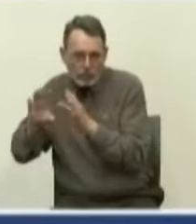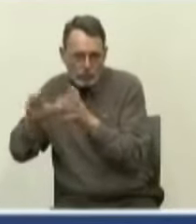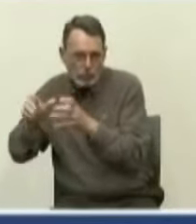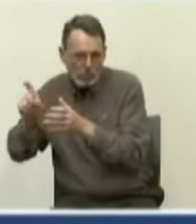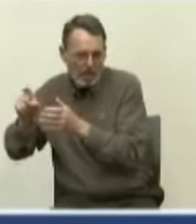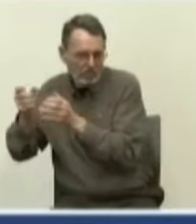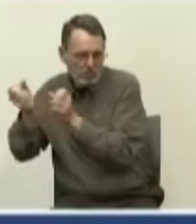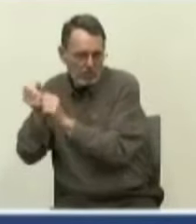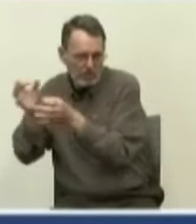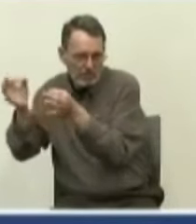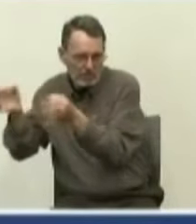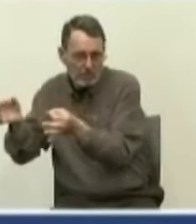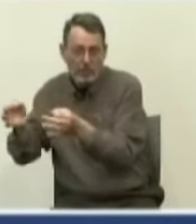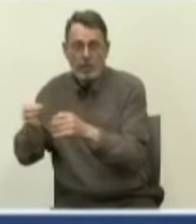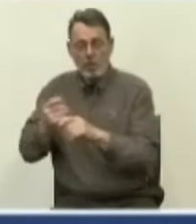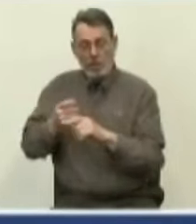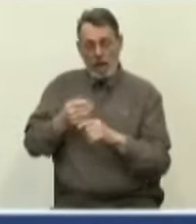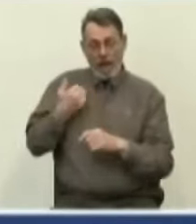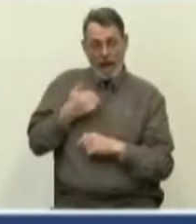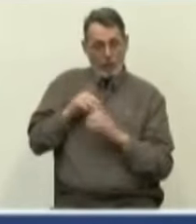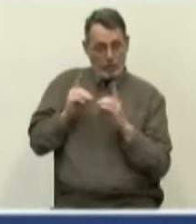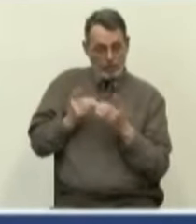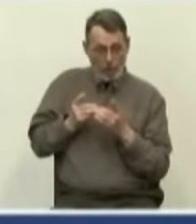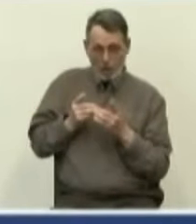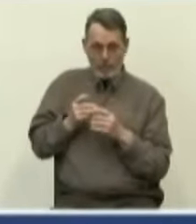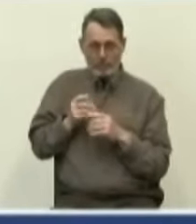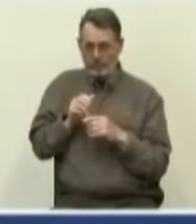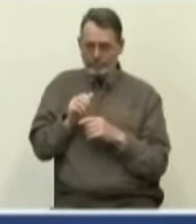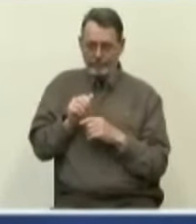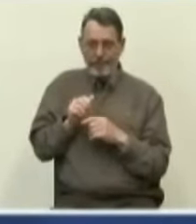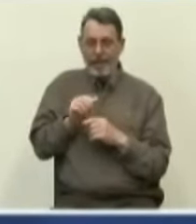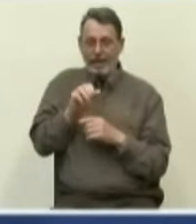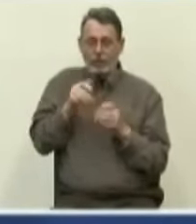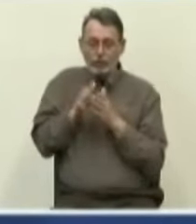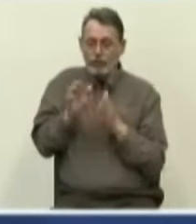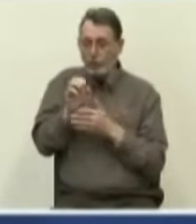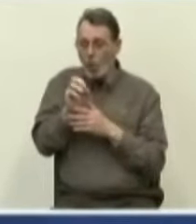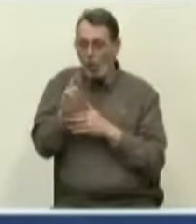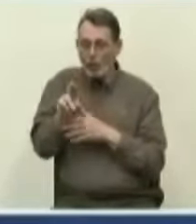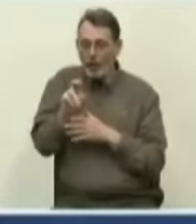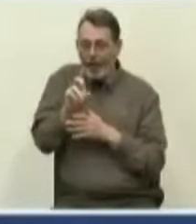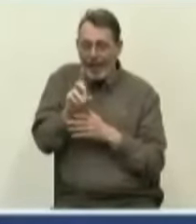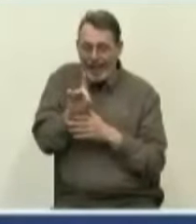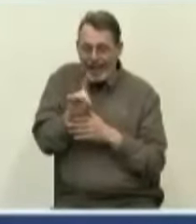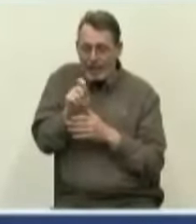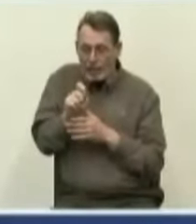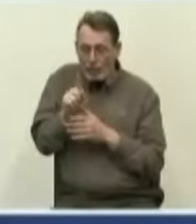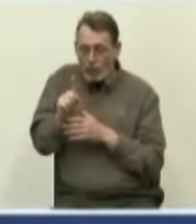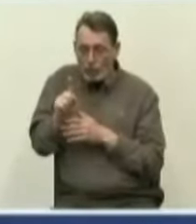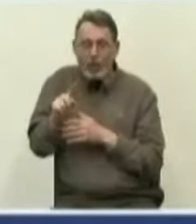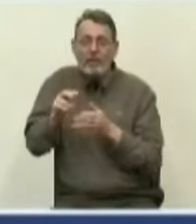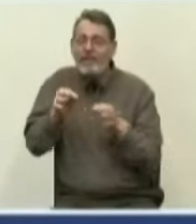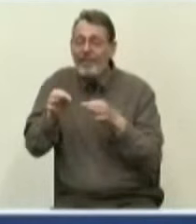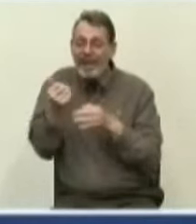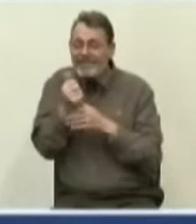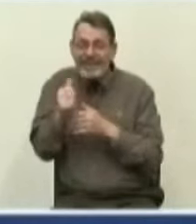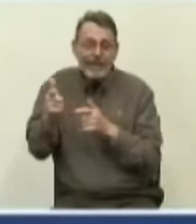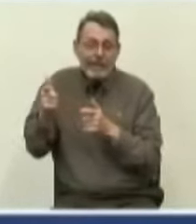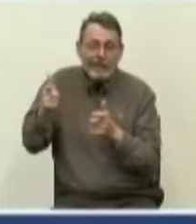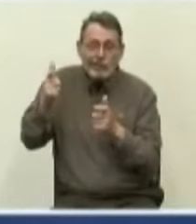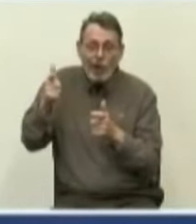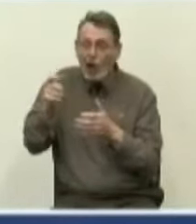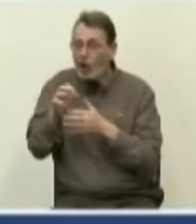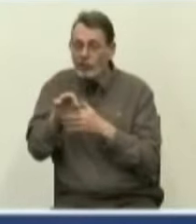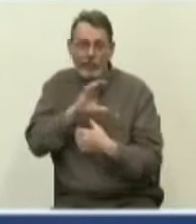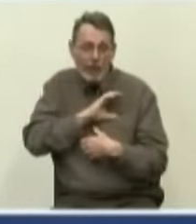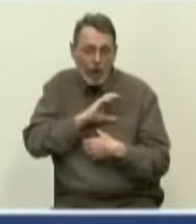Administratively, our department, General Order 8.11, defines any discharge of an officer's firearm that results in injury